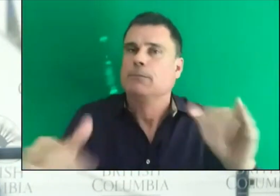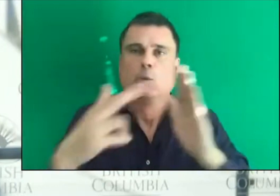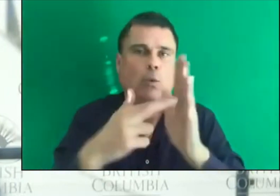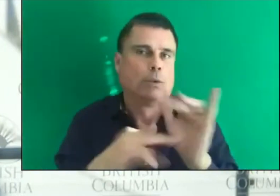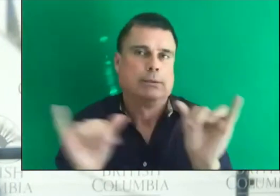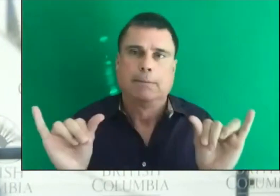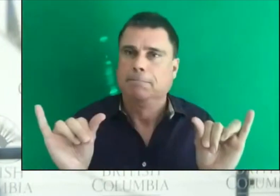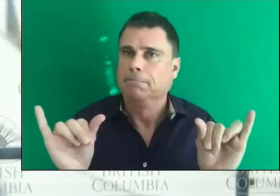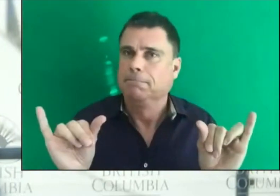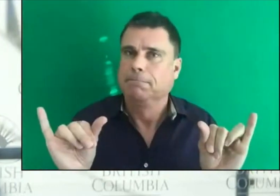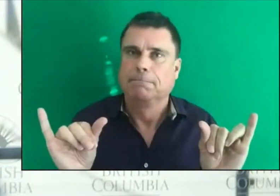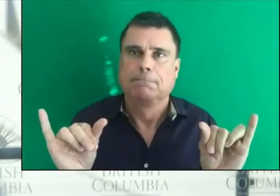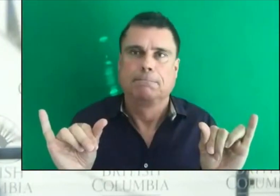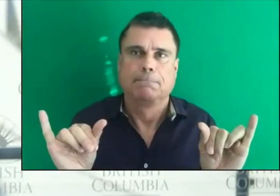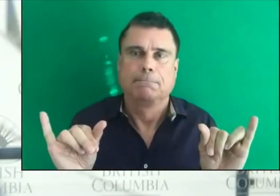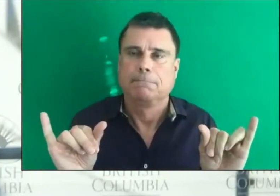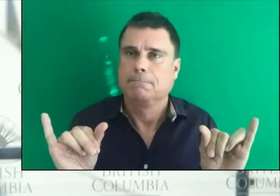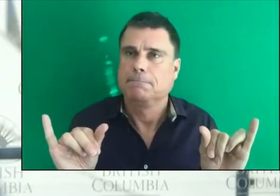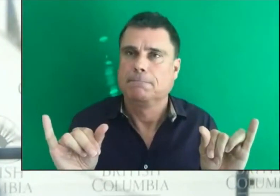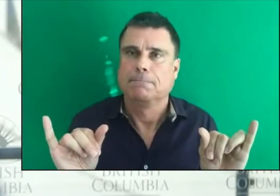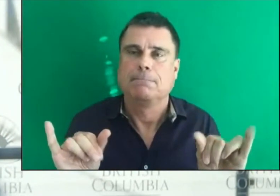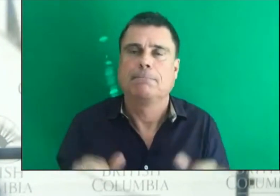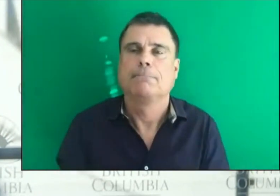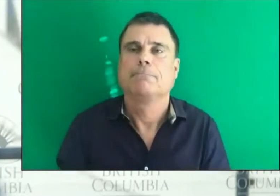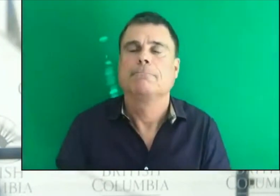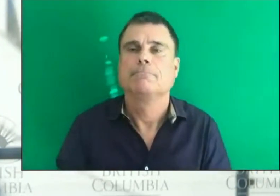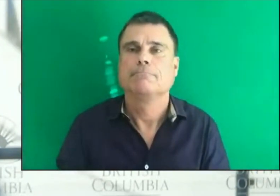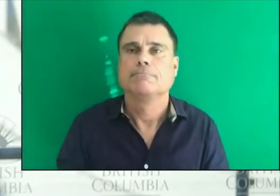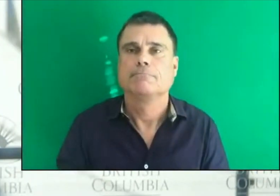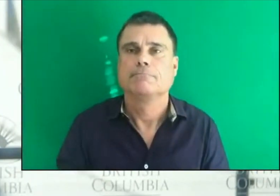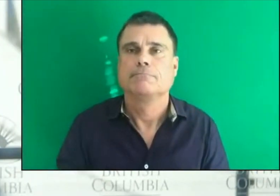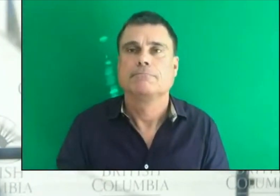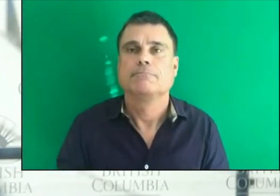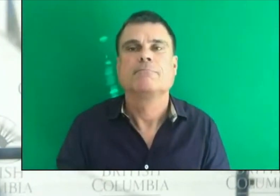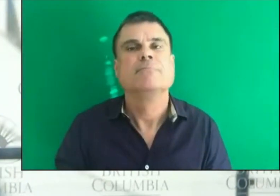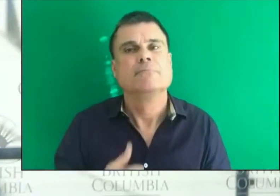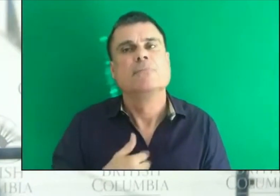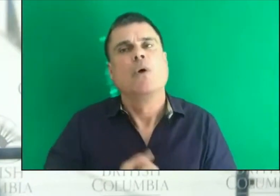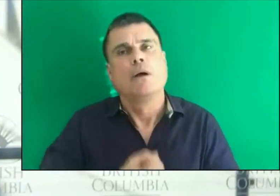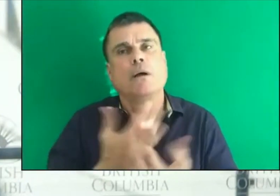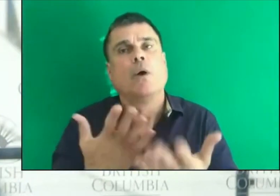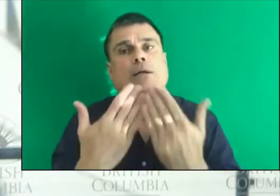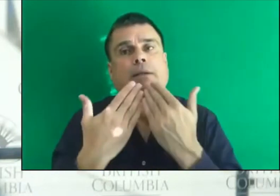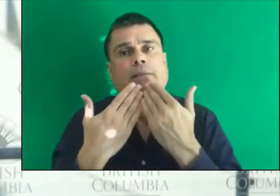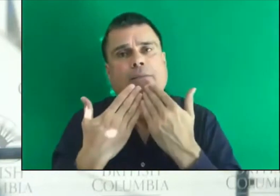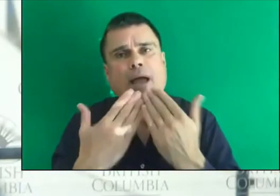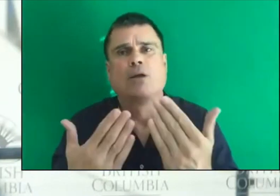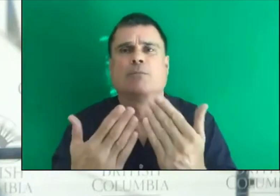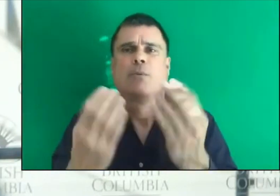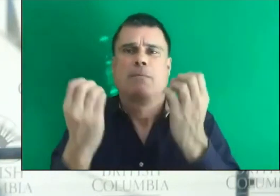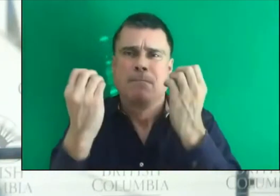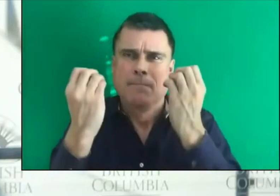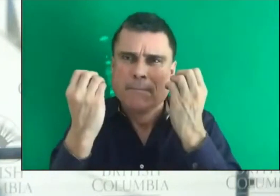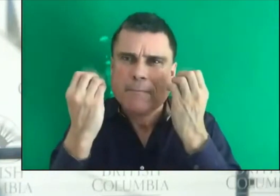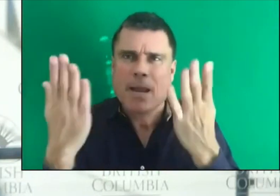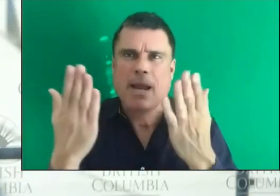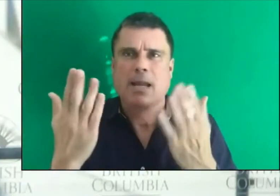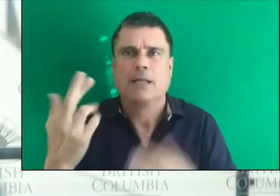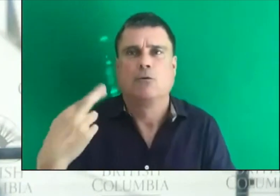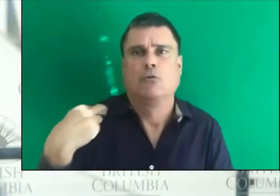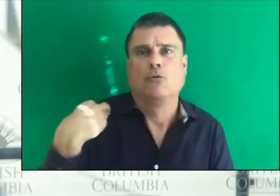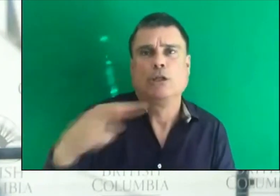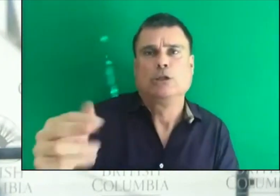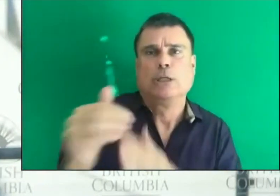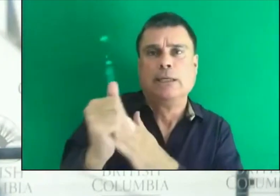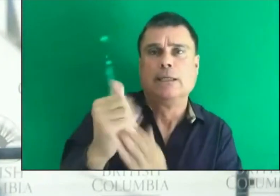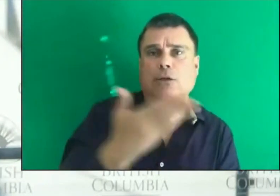not social gatherings. Those, so the 50-person limit with this physical distancing and all of the